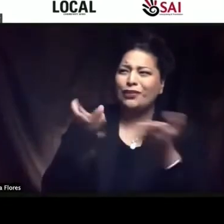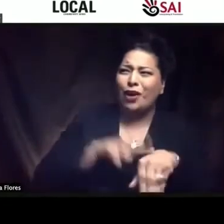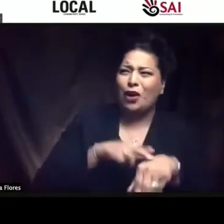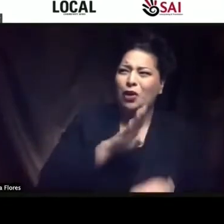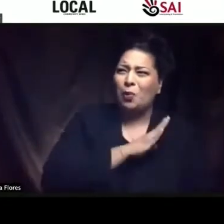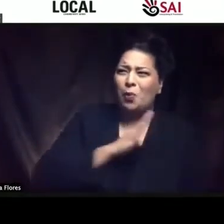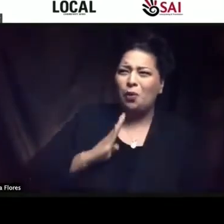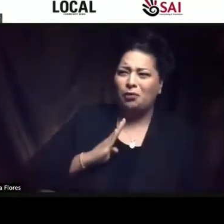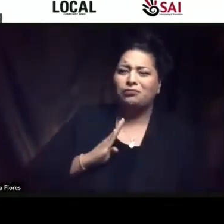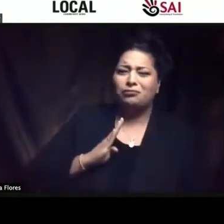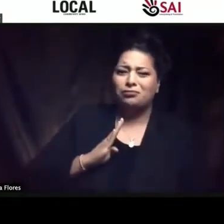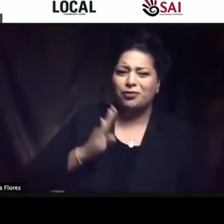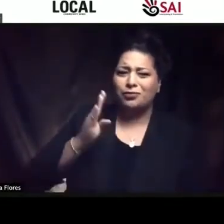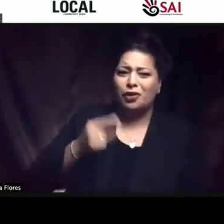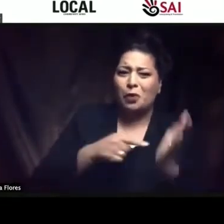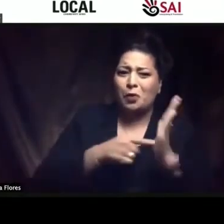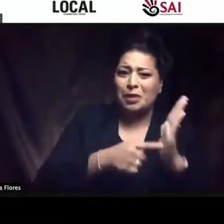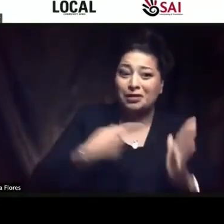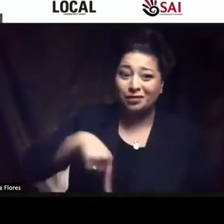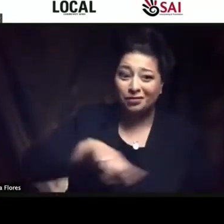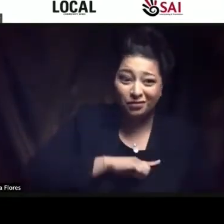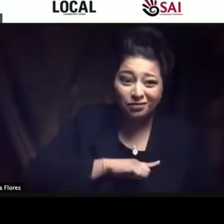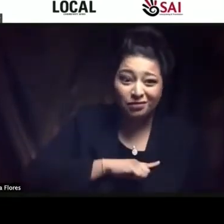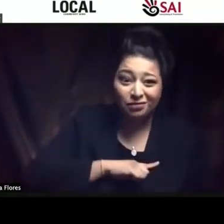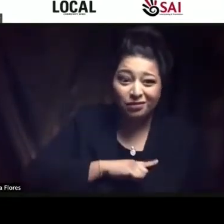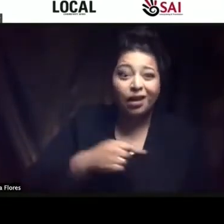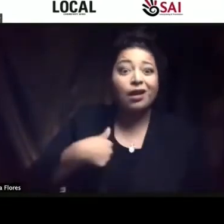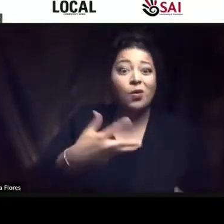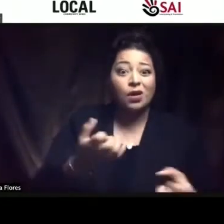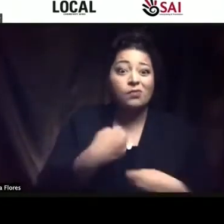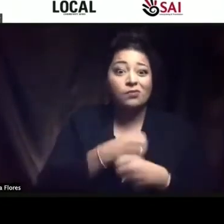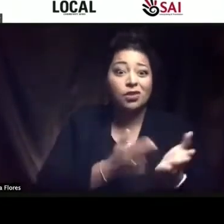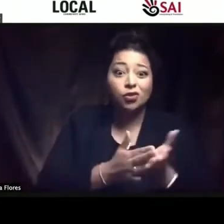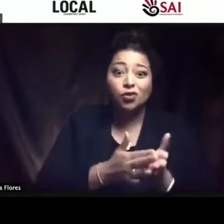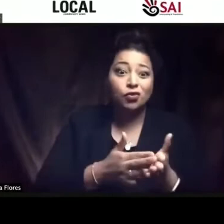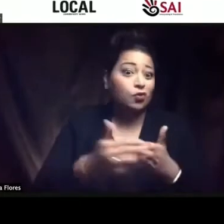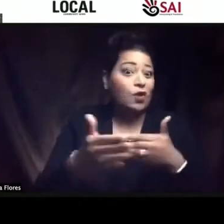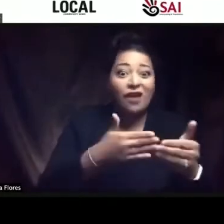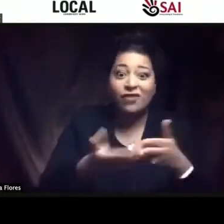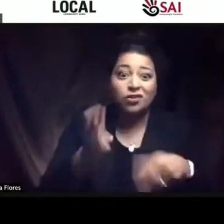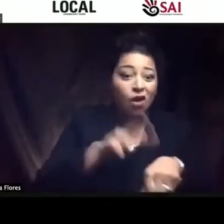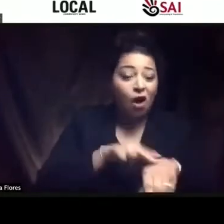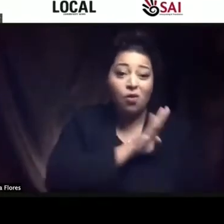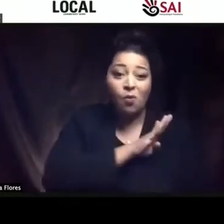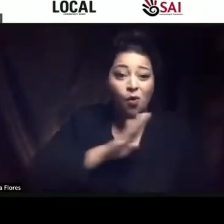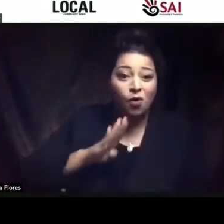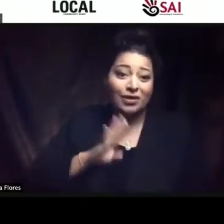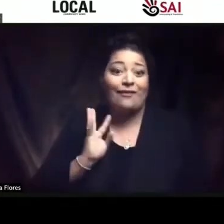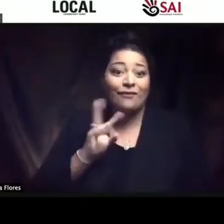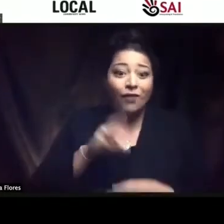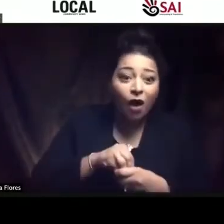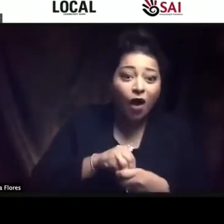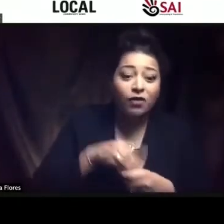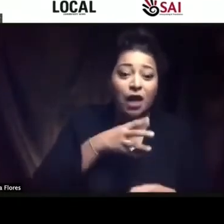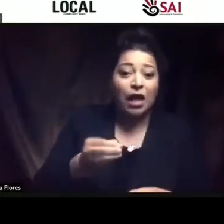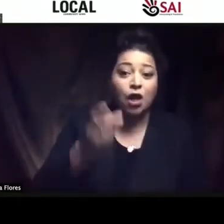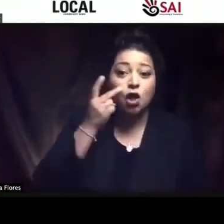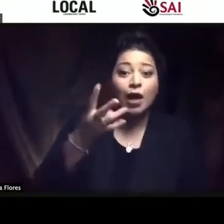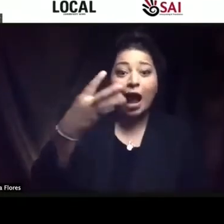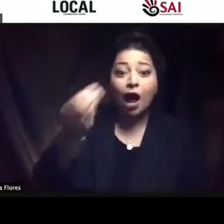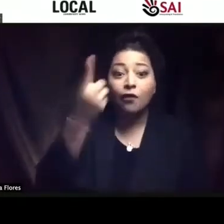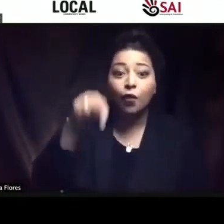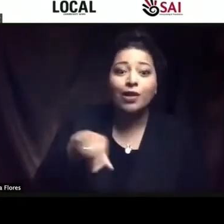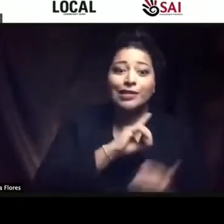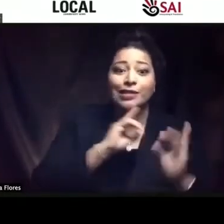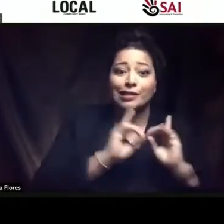in our favor. I want to make sure somebody who has a vested interest in this district, who looks out for this district, is put in